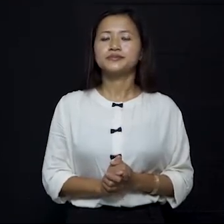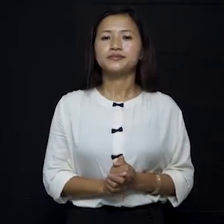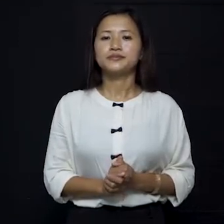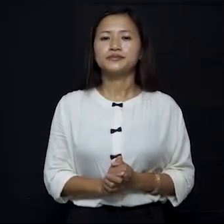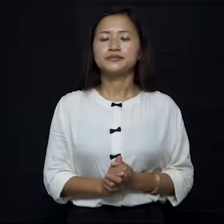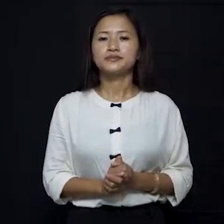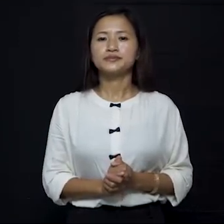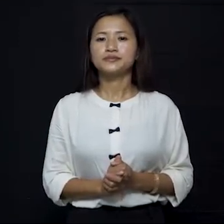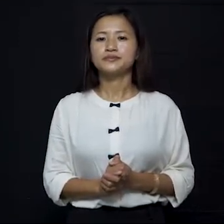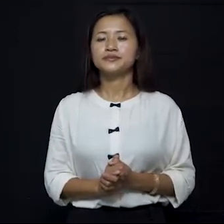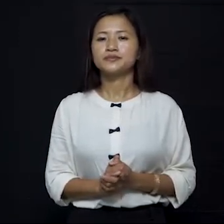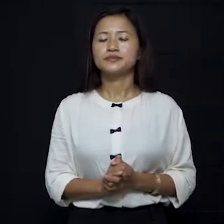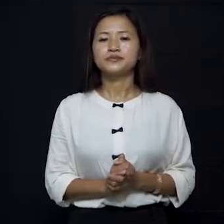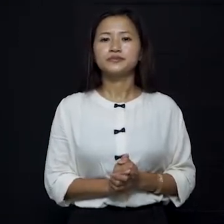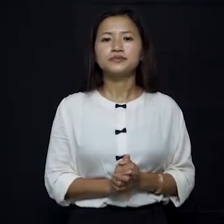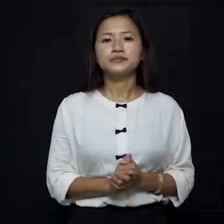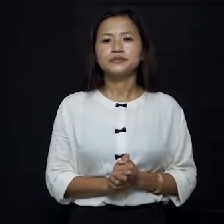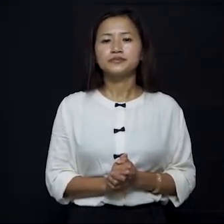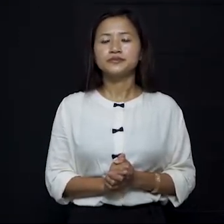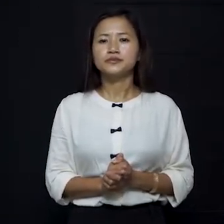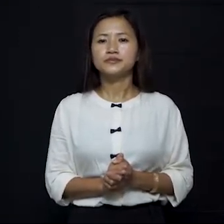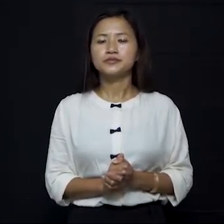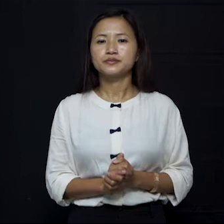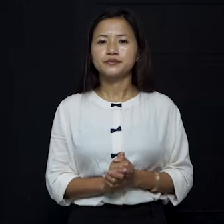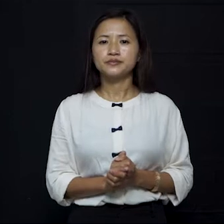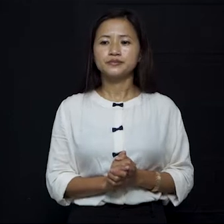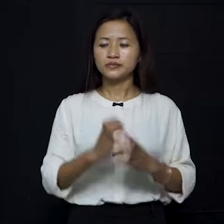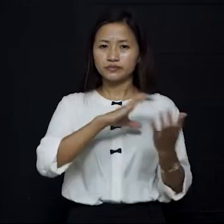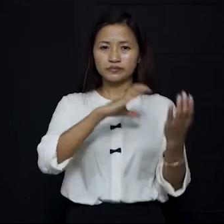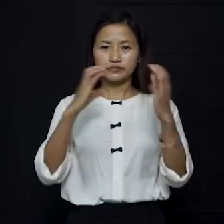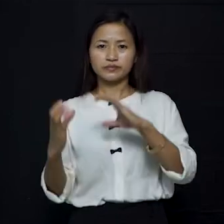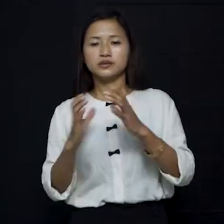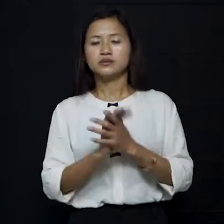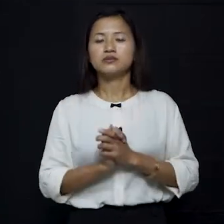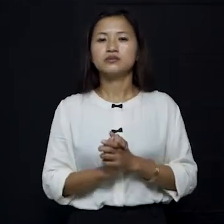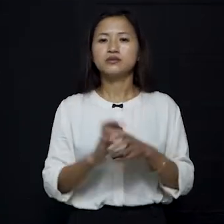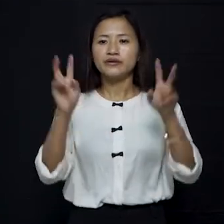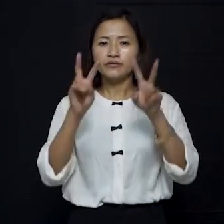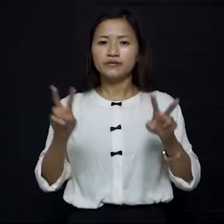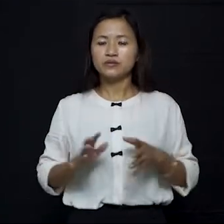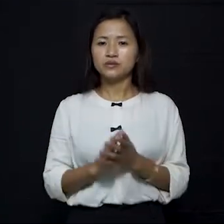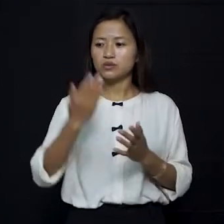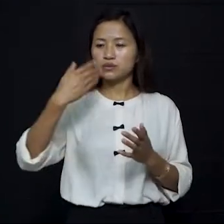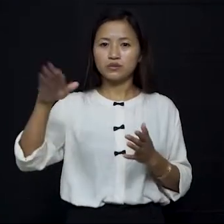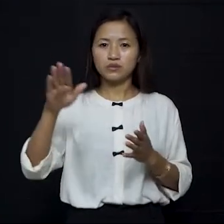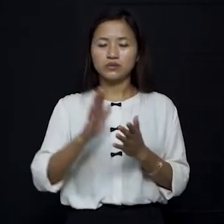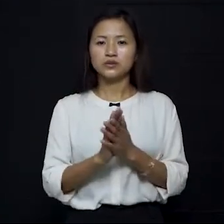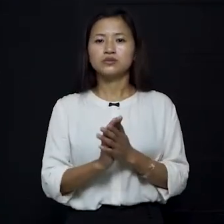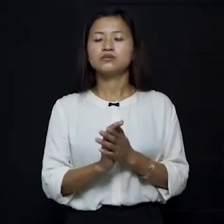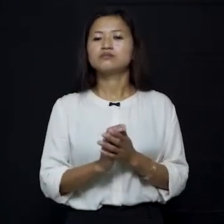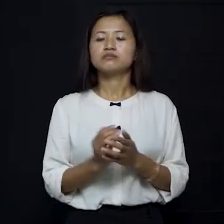So he went to school. We have changed the verb go into